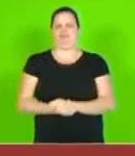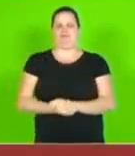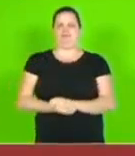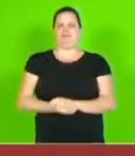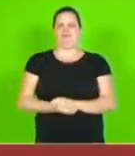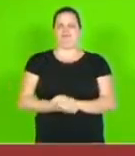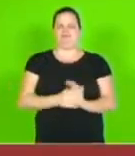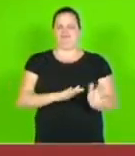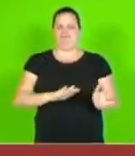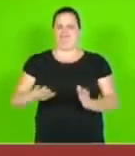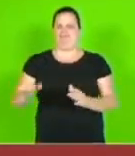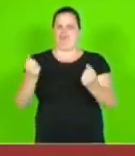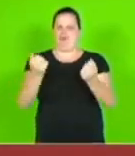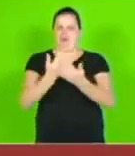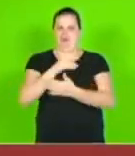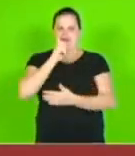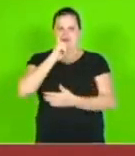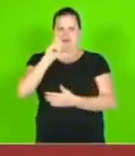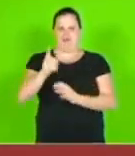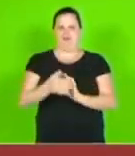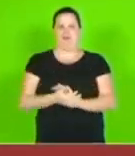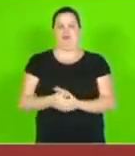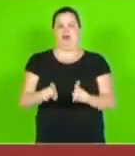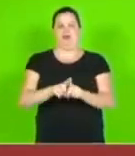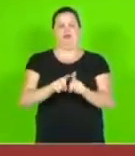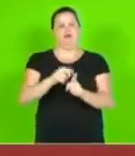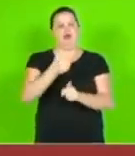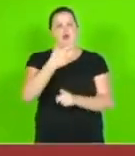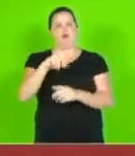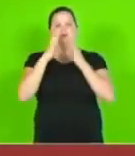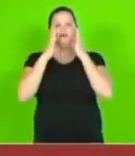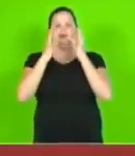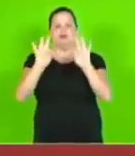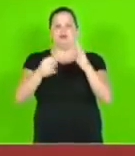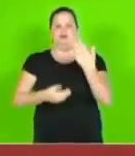different people. Blessed be the name of the Lord.